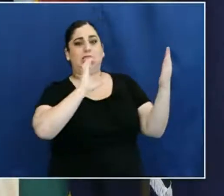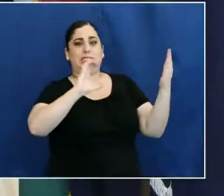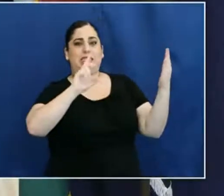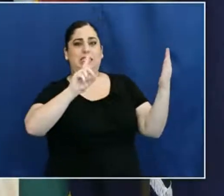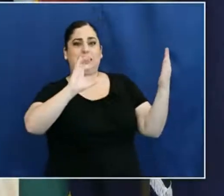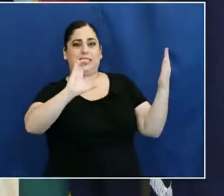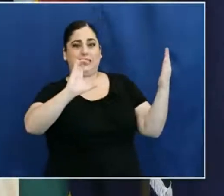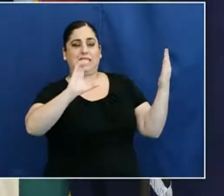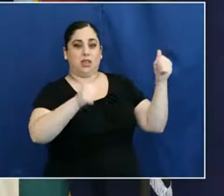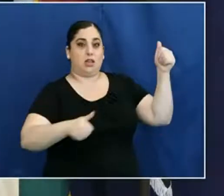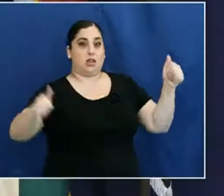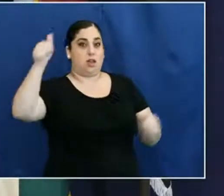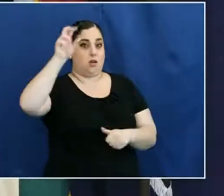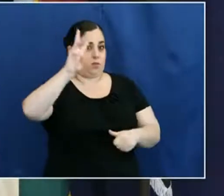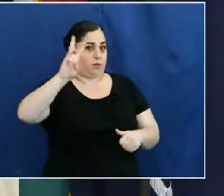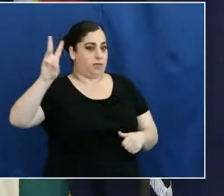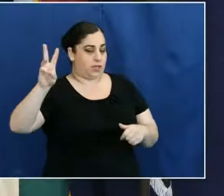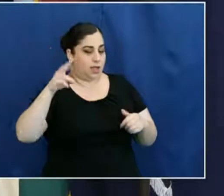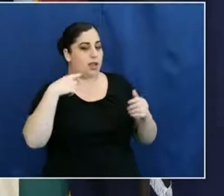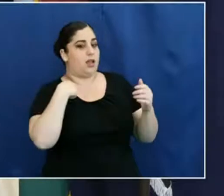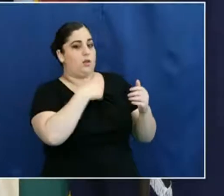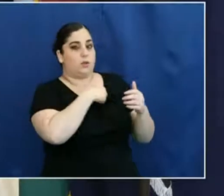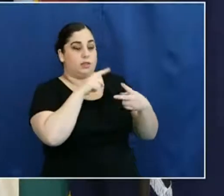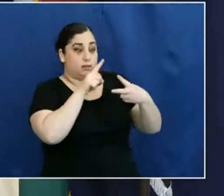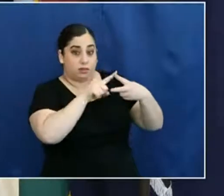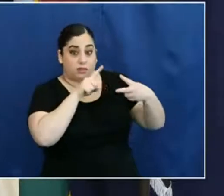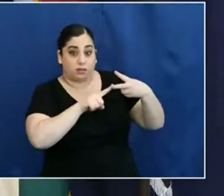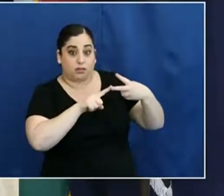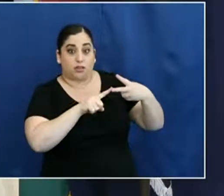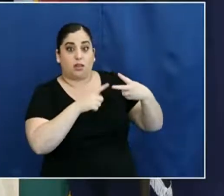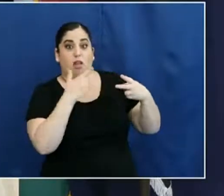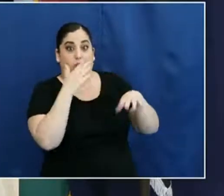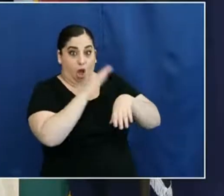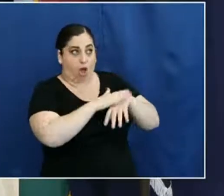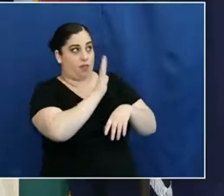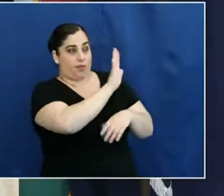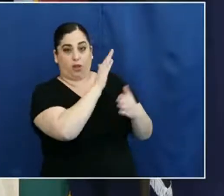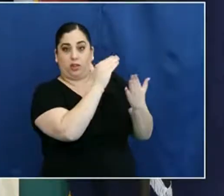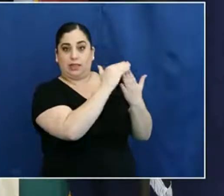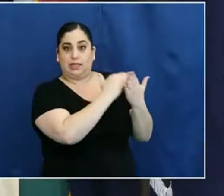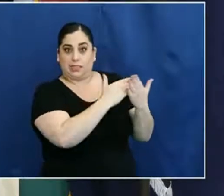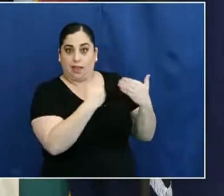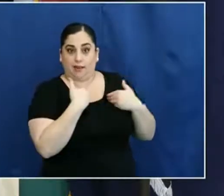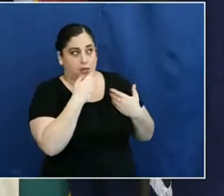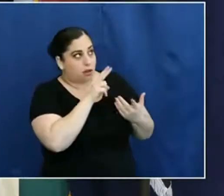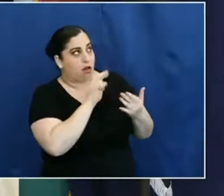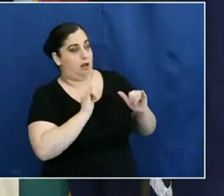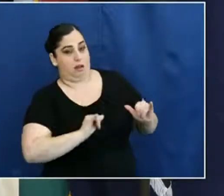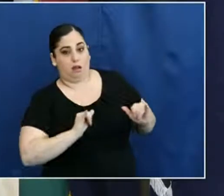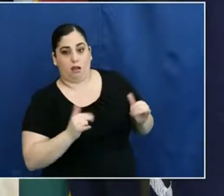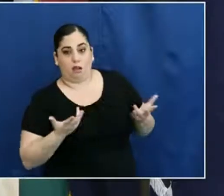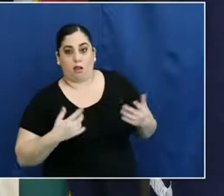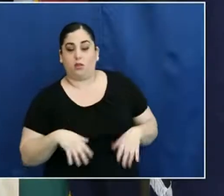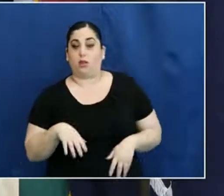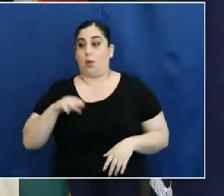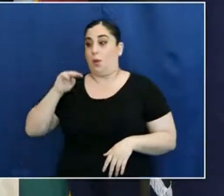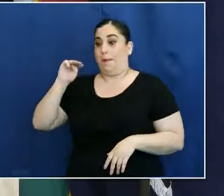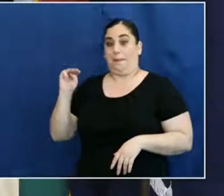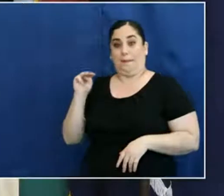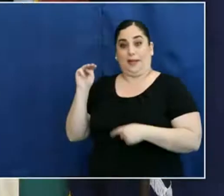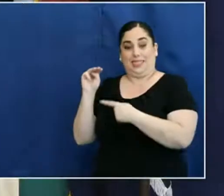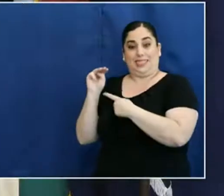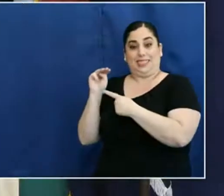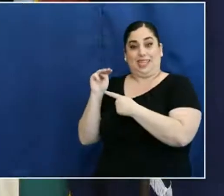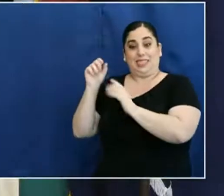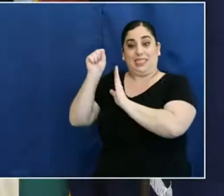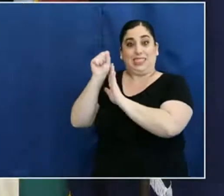categories, and we wanted to include them as well. And ultimately, the state on Monday included those categories. So